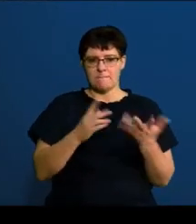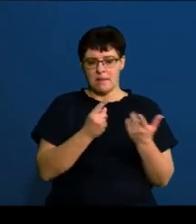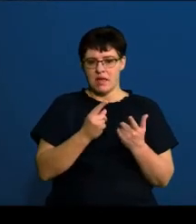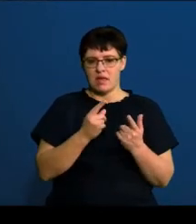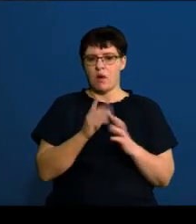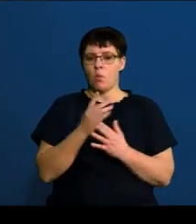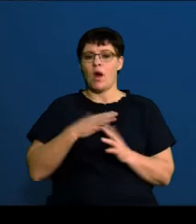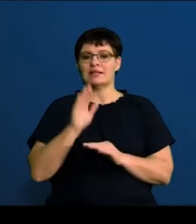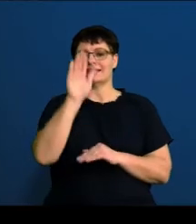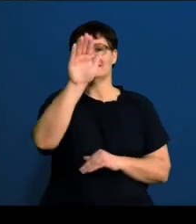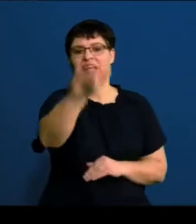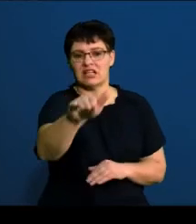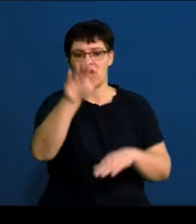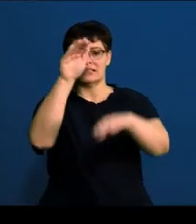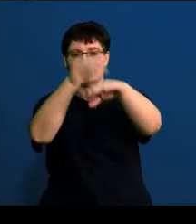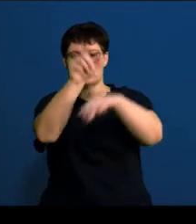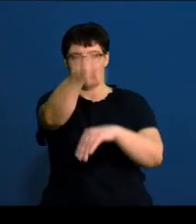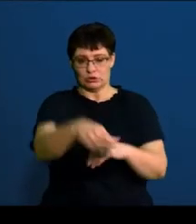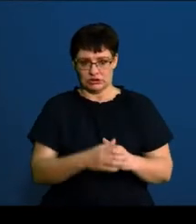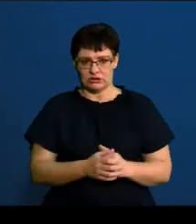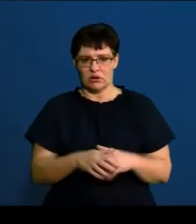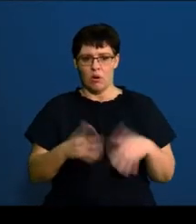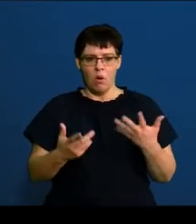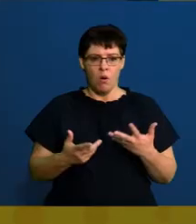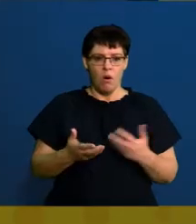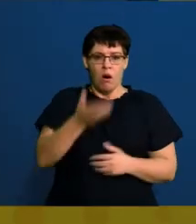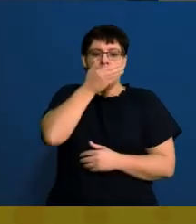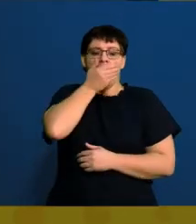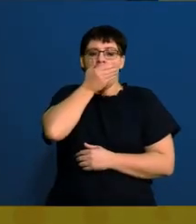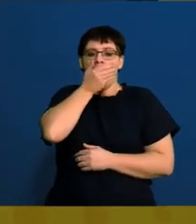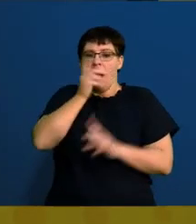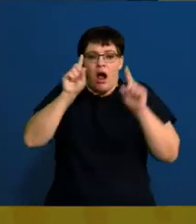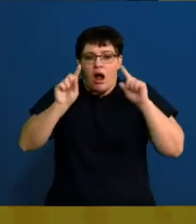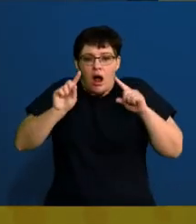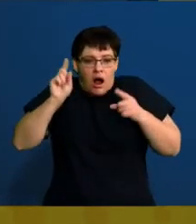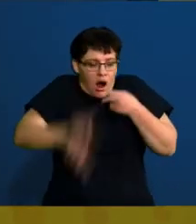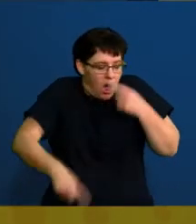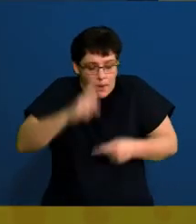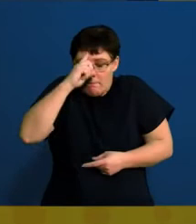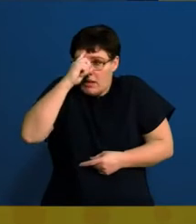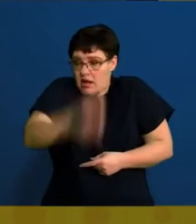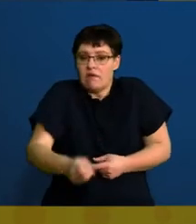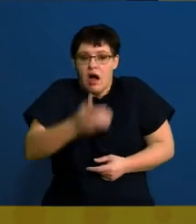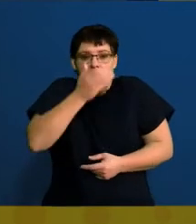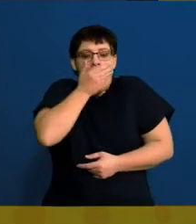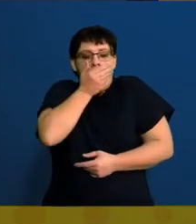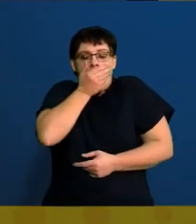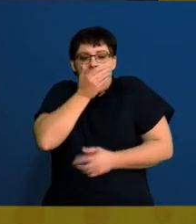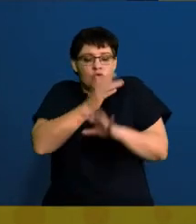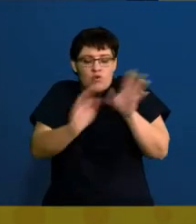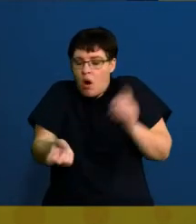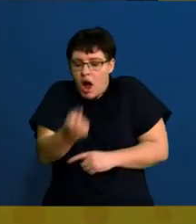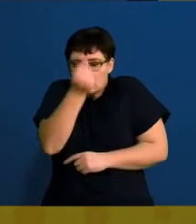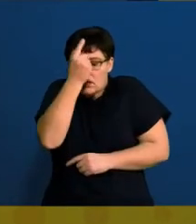touch someone, and this could be disbelief. The person could not understand or could